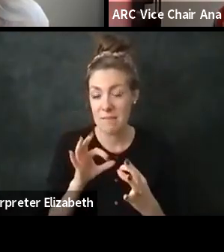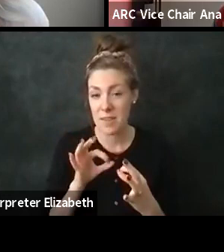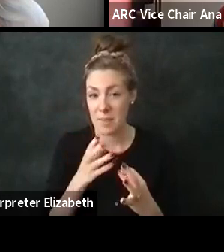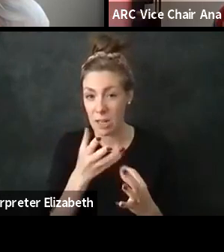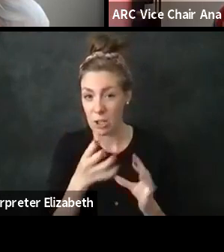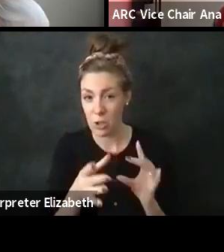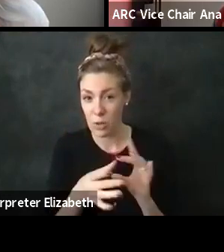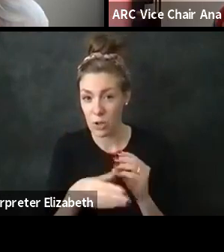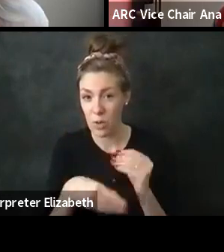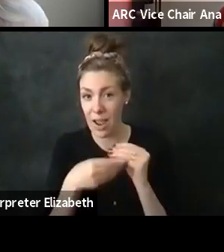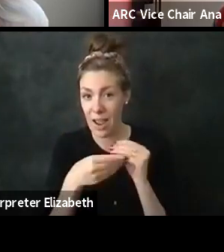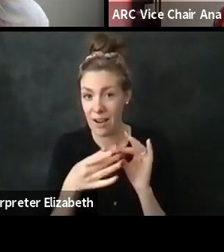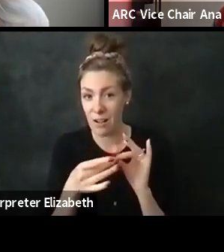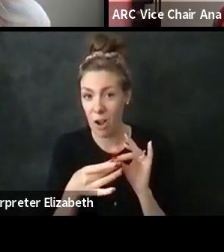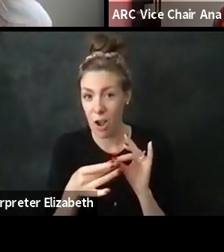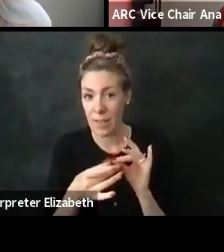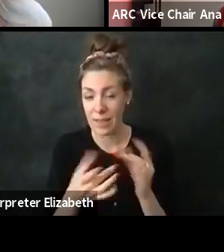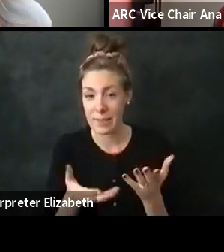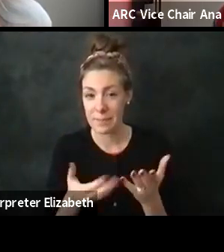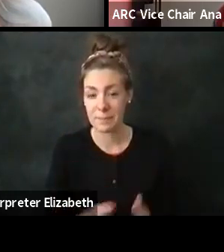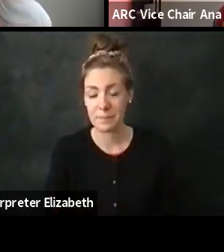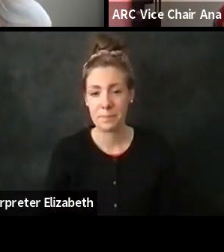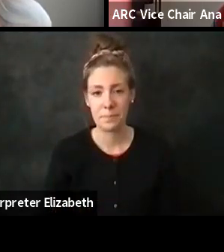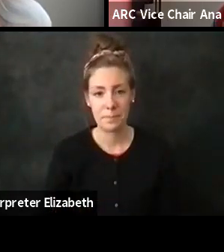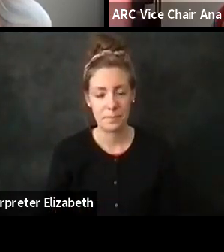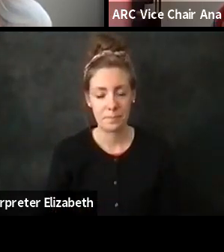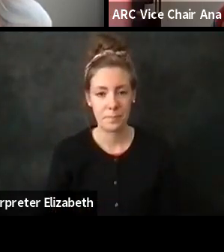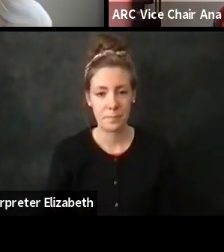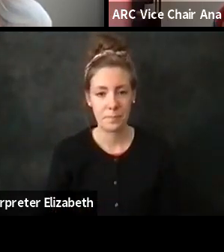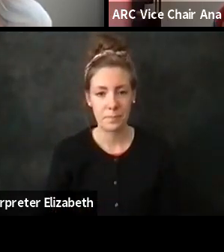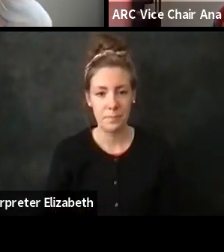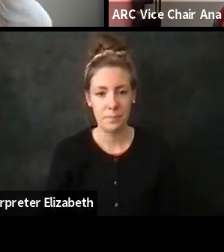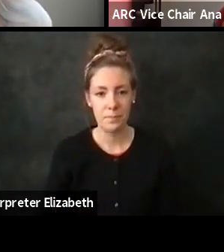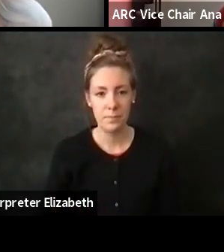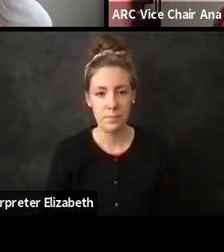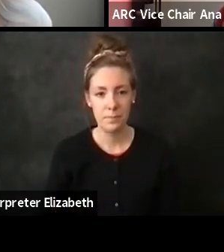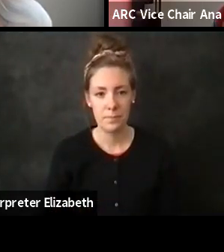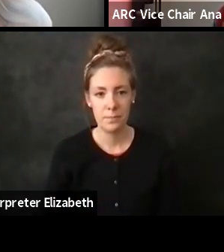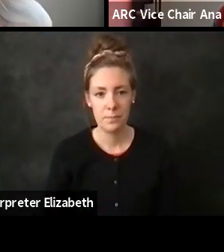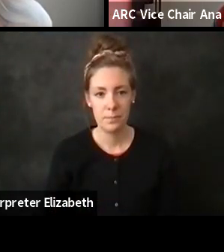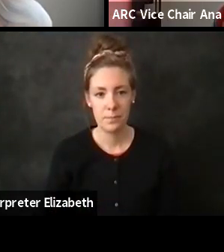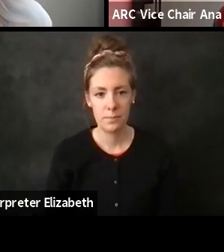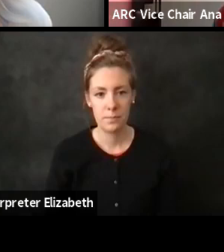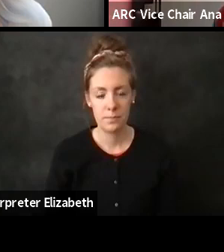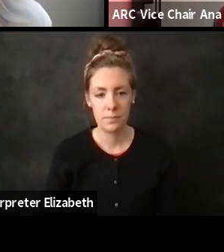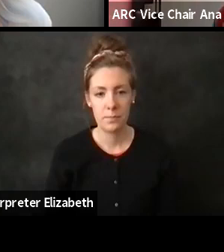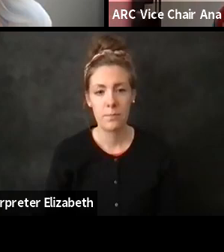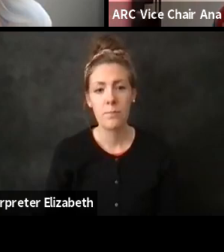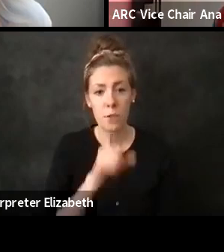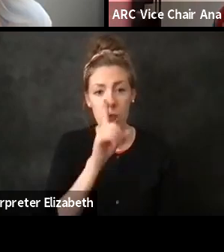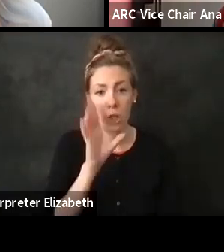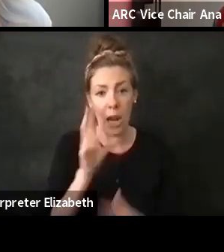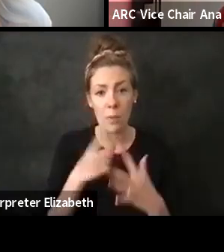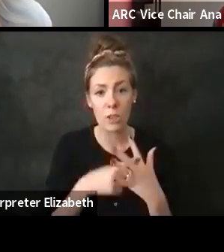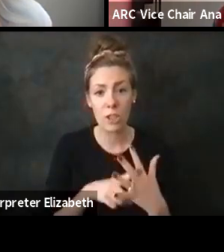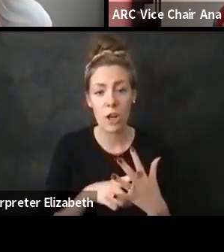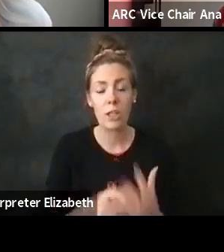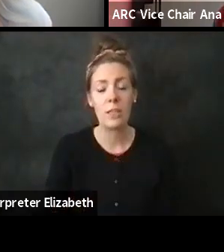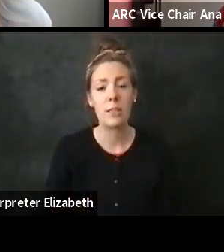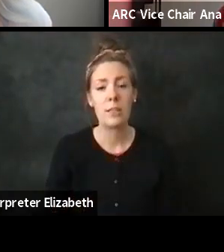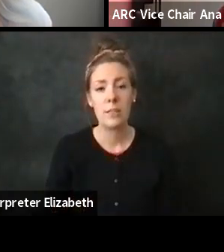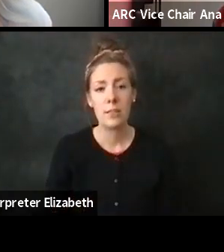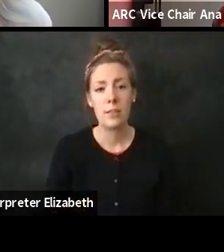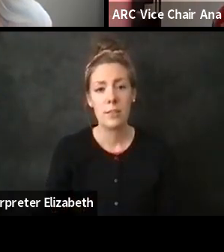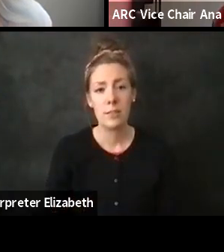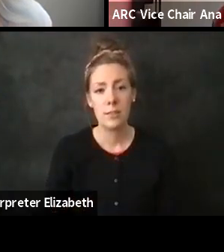comment on how folks might be able to lift up their voices and be part of this process. Sure, I'll start us off. You